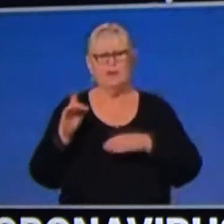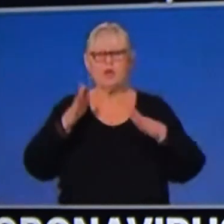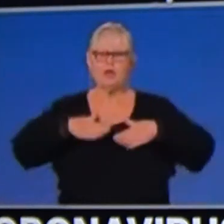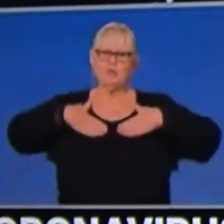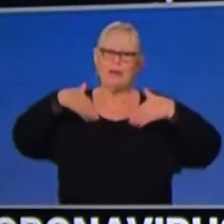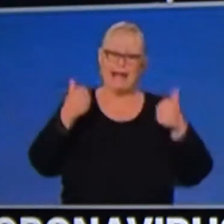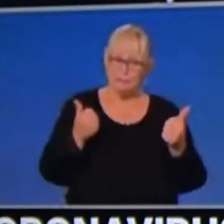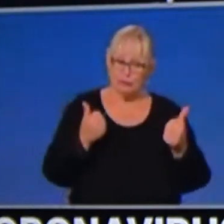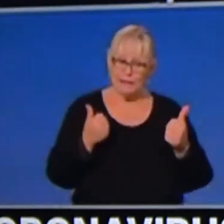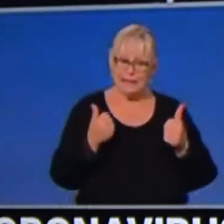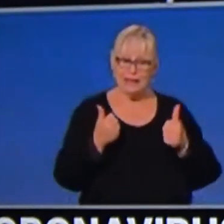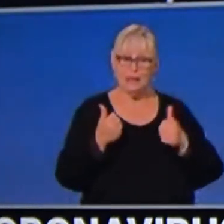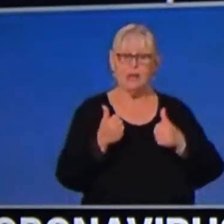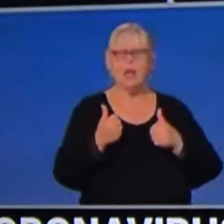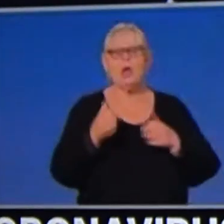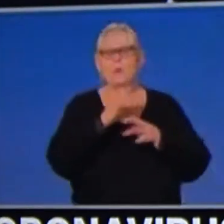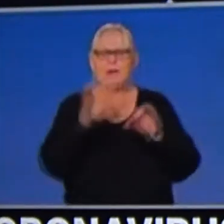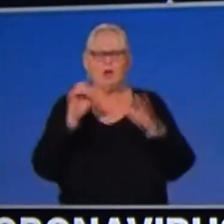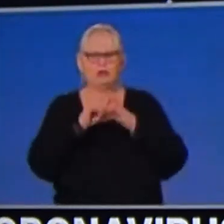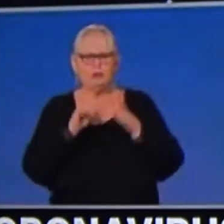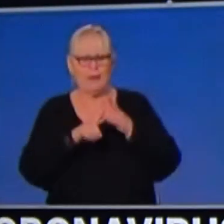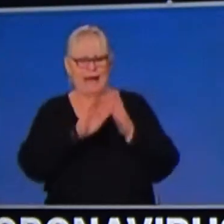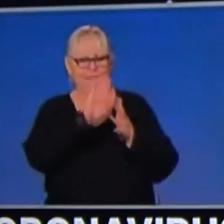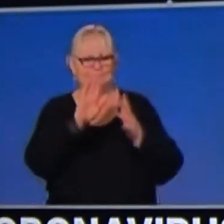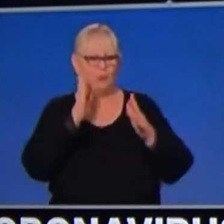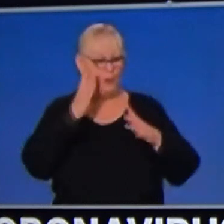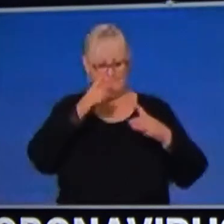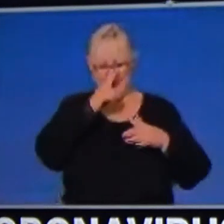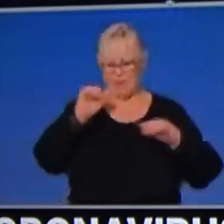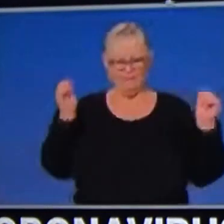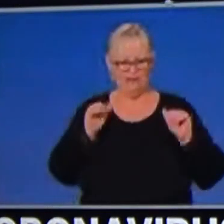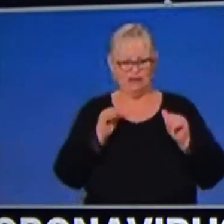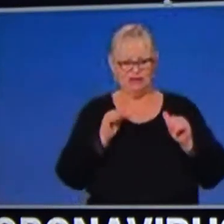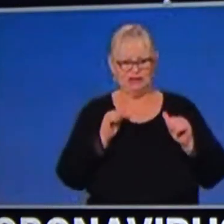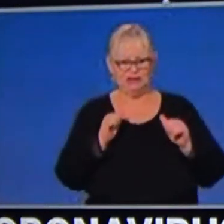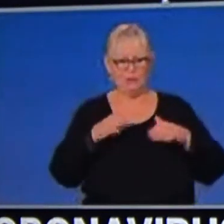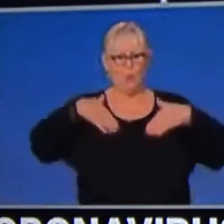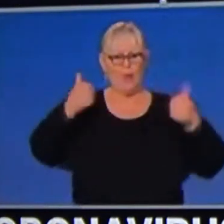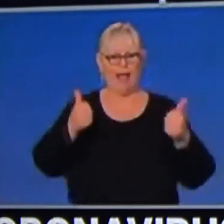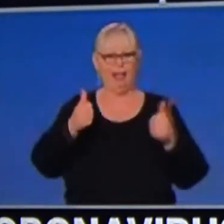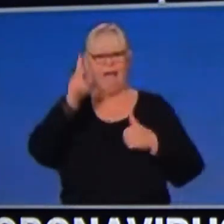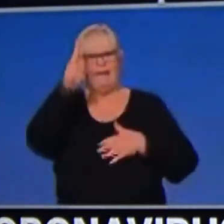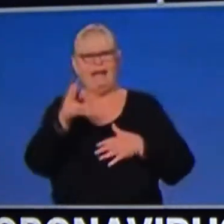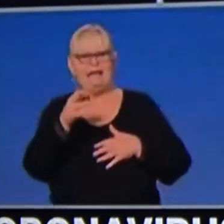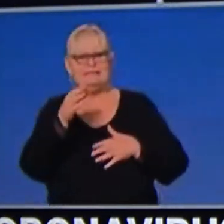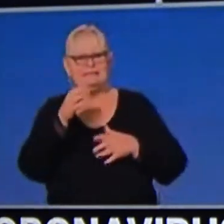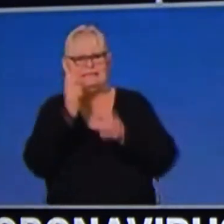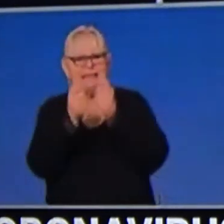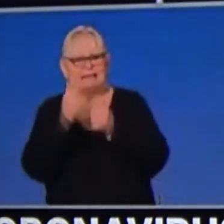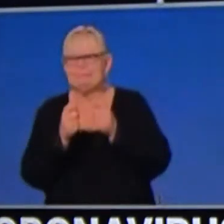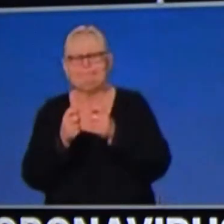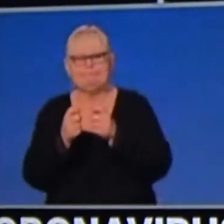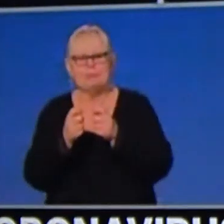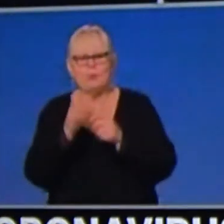we have stopped doing clearance testing after people have recovered. So a recovery, people are allowed out